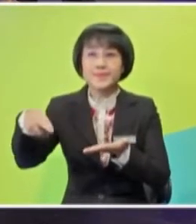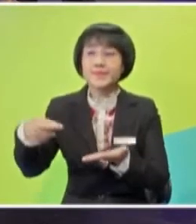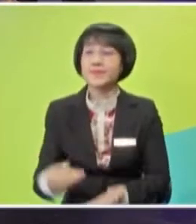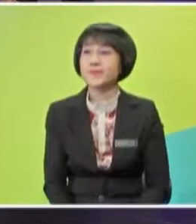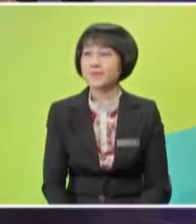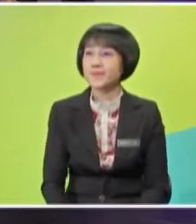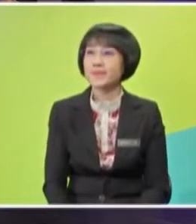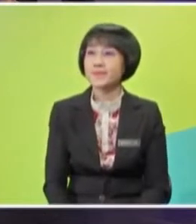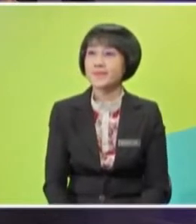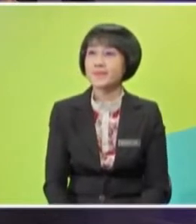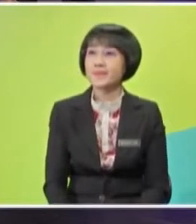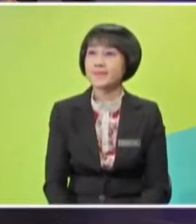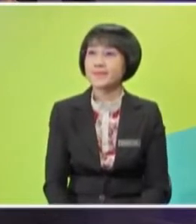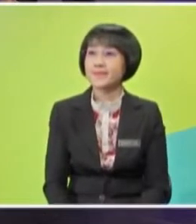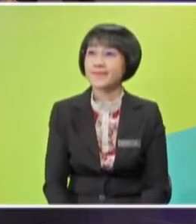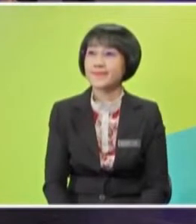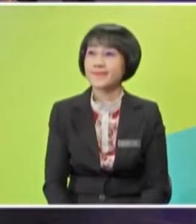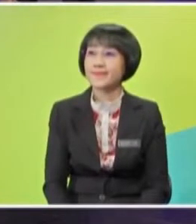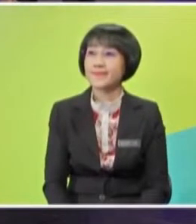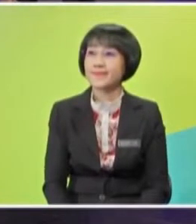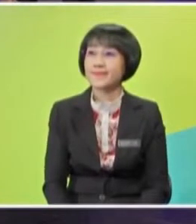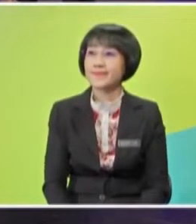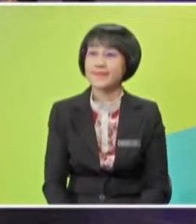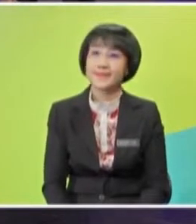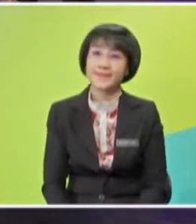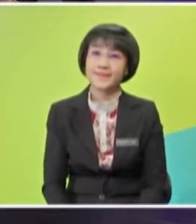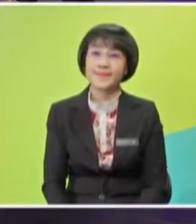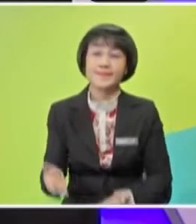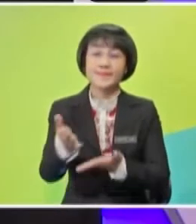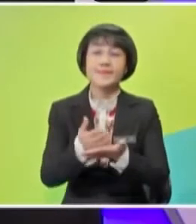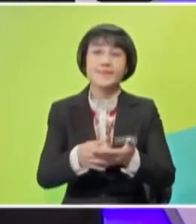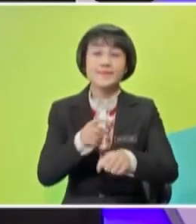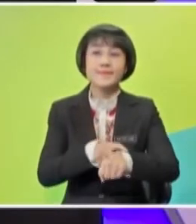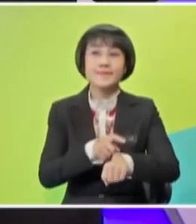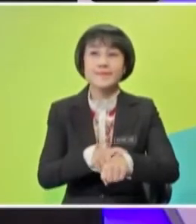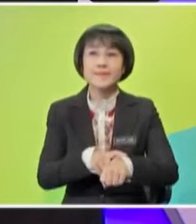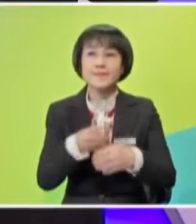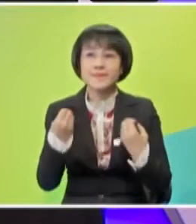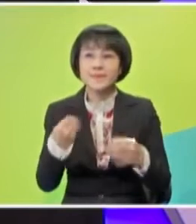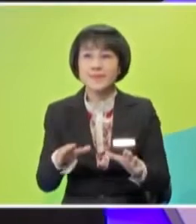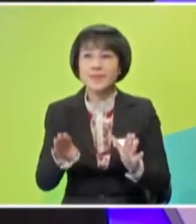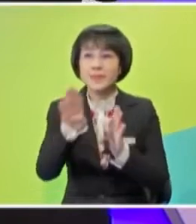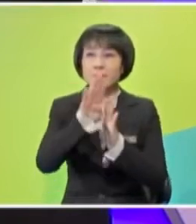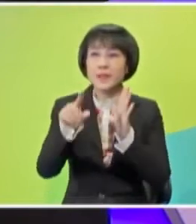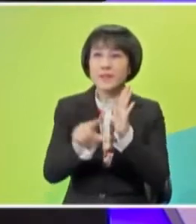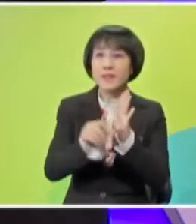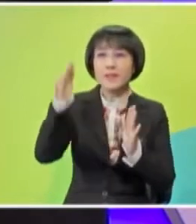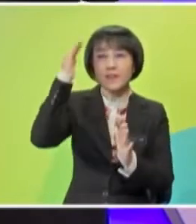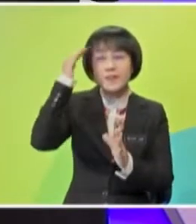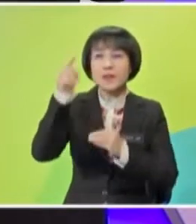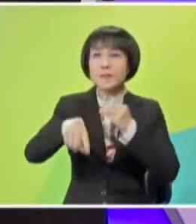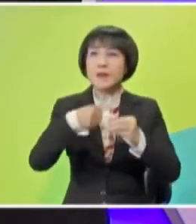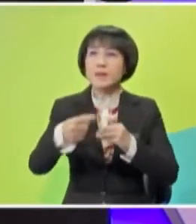first impression Chance. of what Very these good, sentences are. Okay. Because sometimes we have already our background knowledge about certain